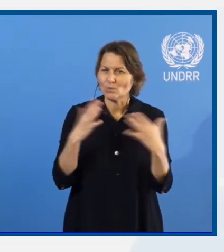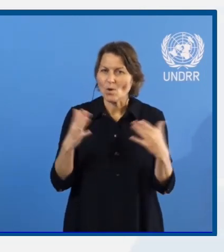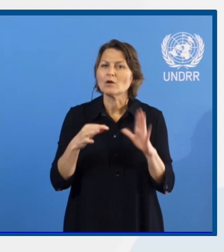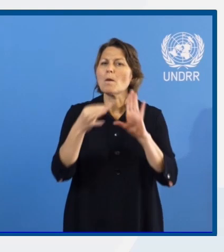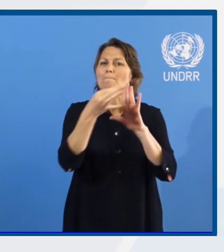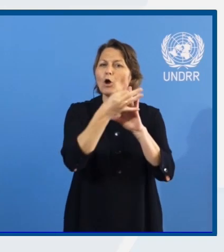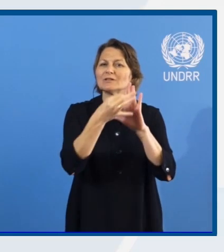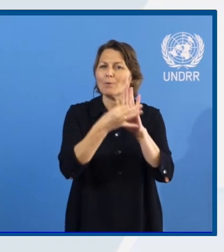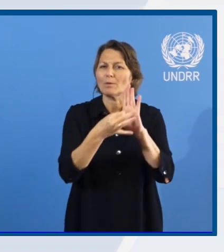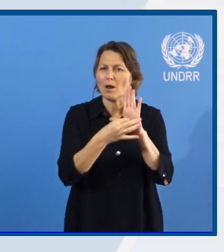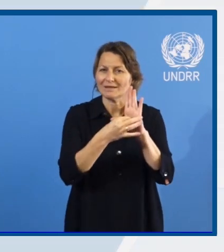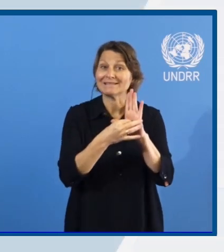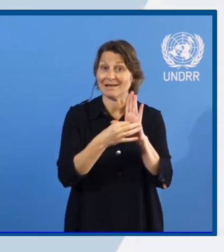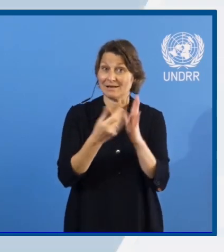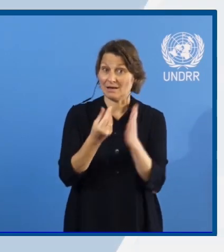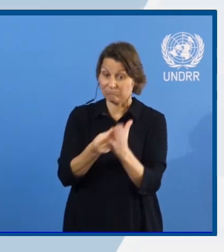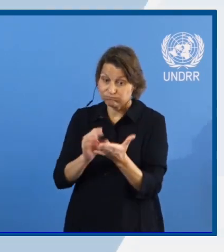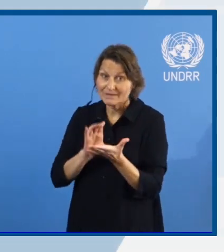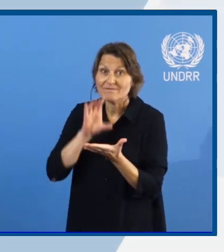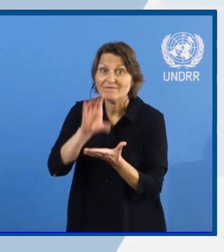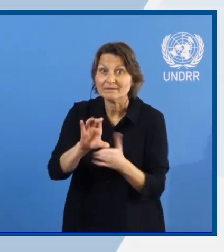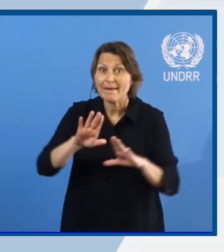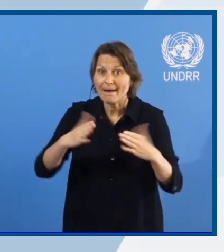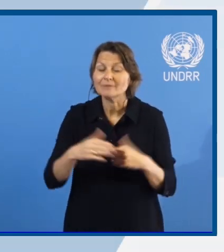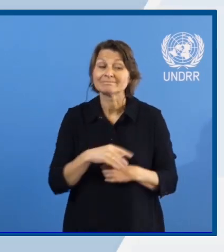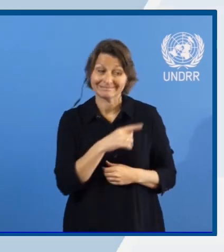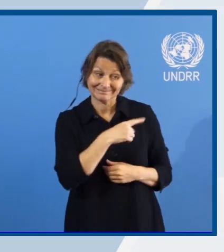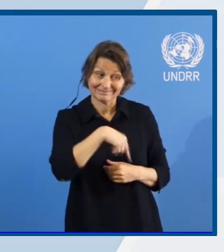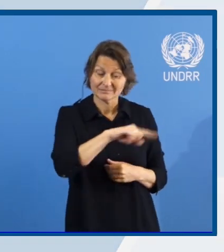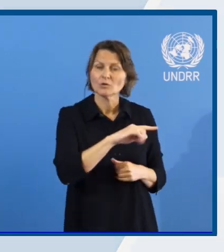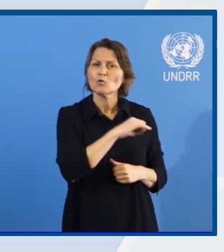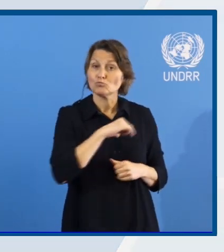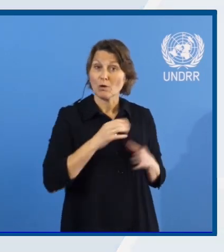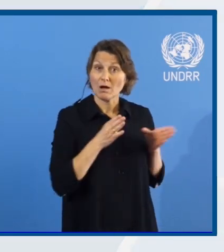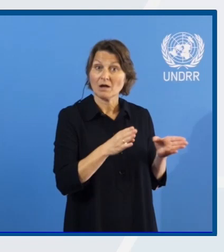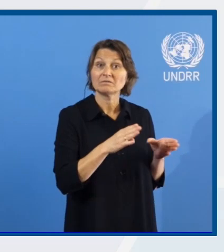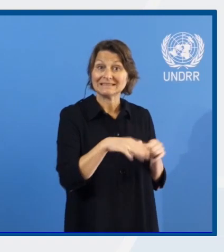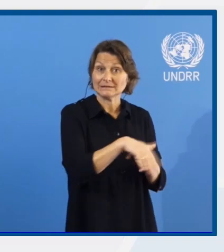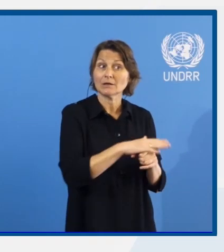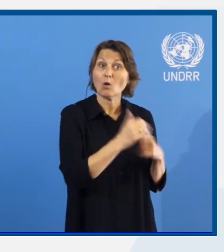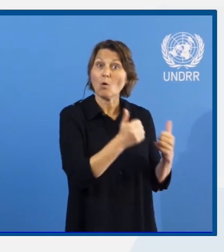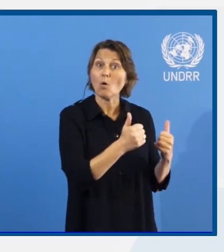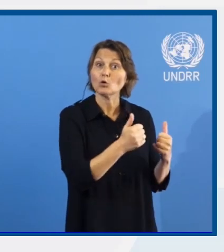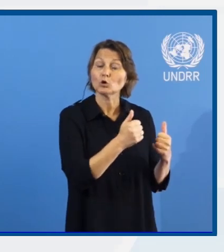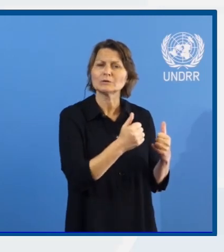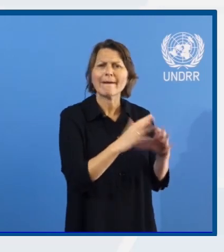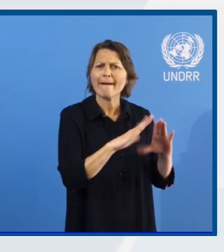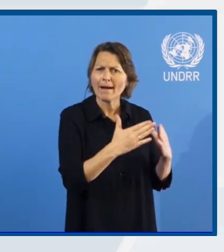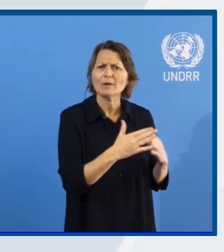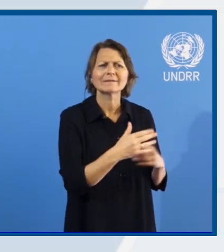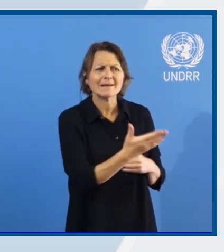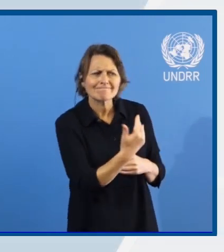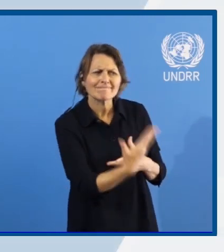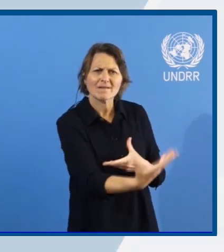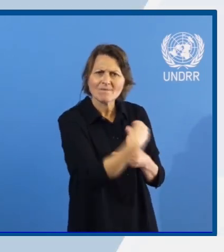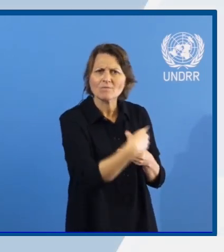the private and government sectors is well articulated, though in practice or taking them